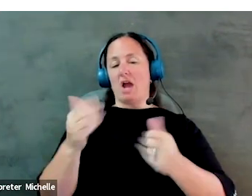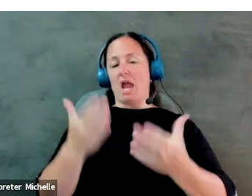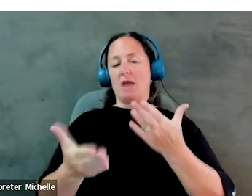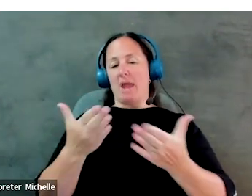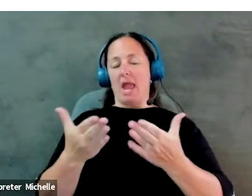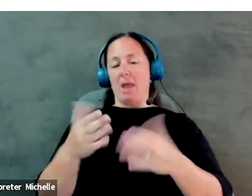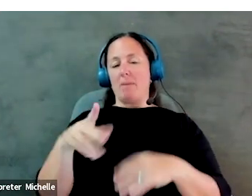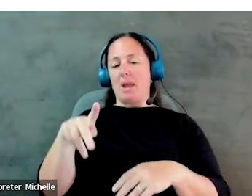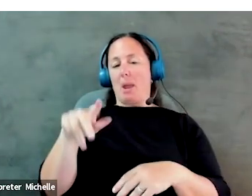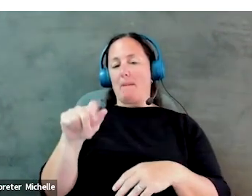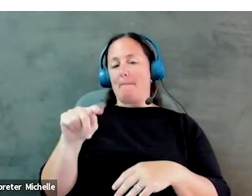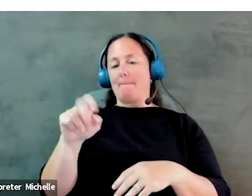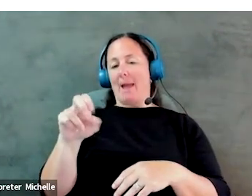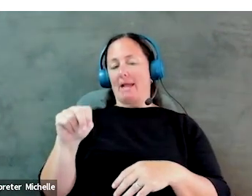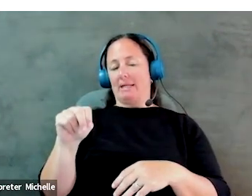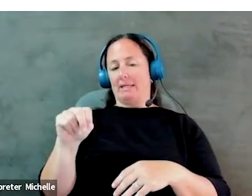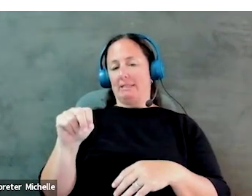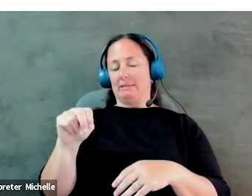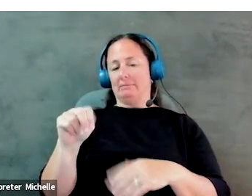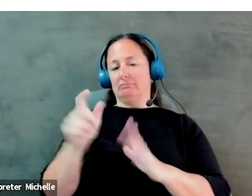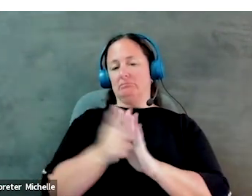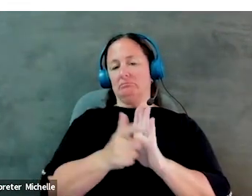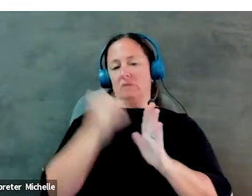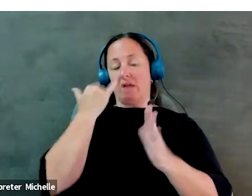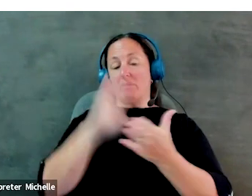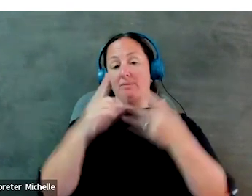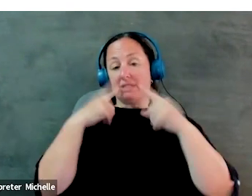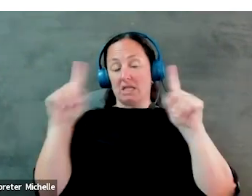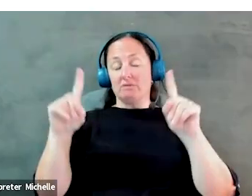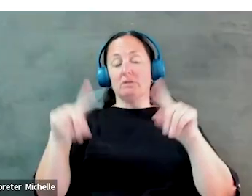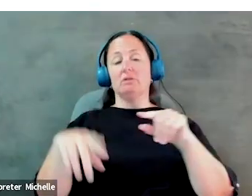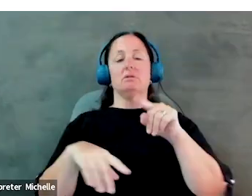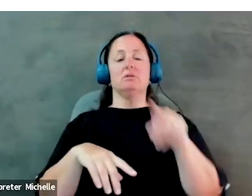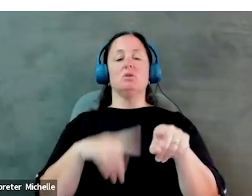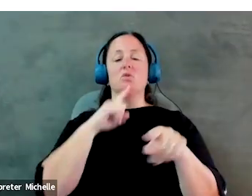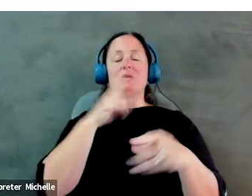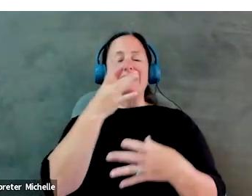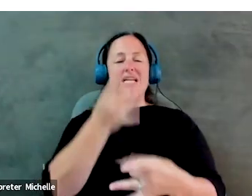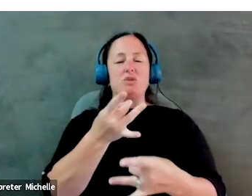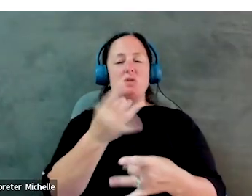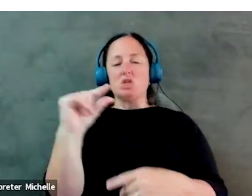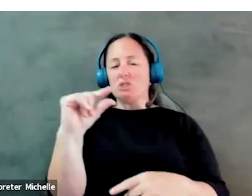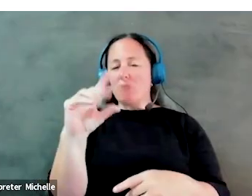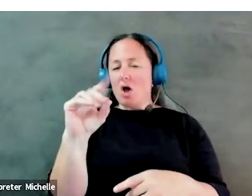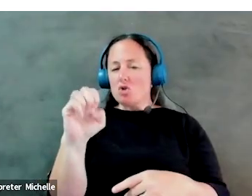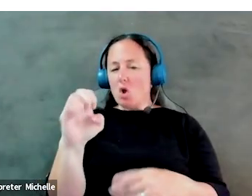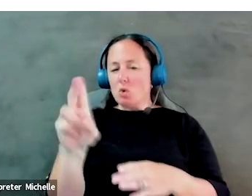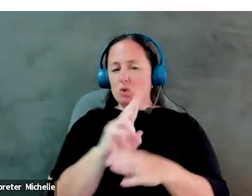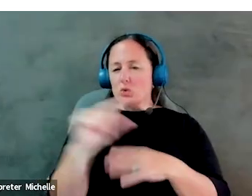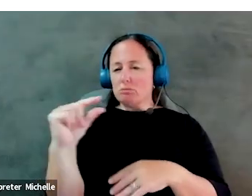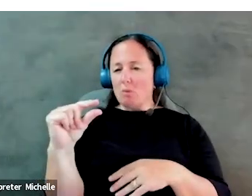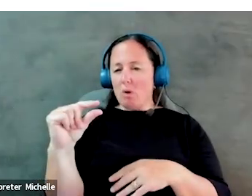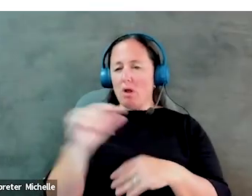try to maybe patent it if it's successful. Now, the interesting thing is that these are very small doses that are